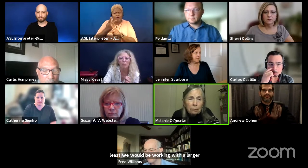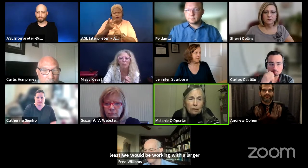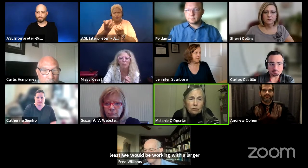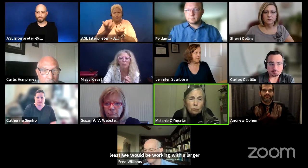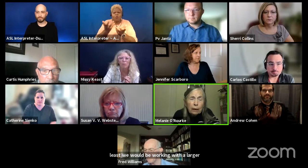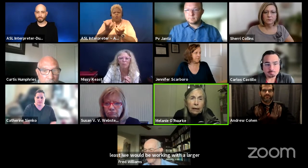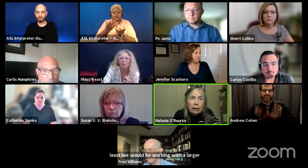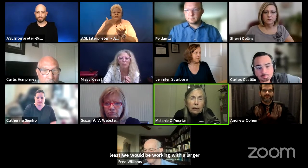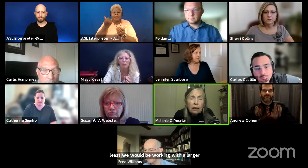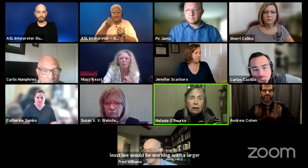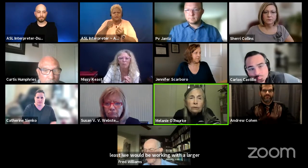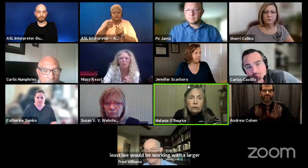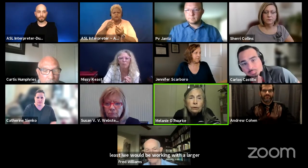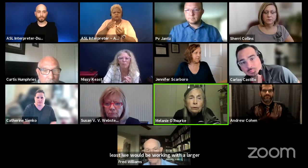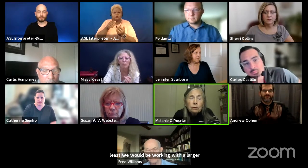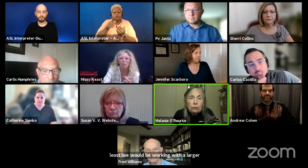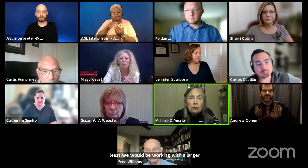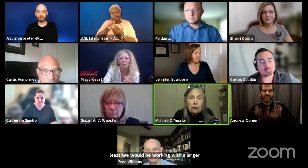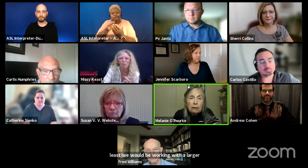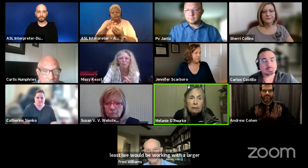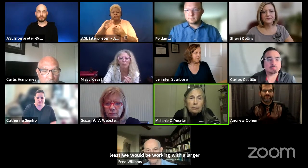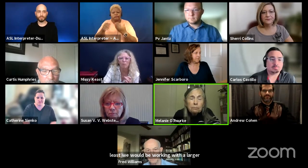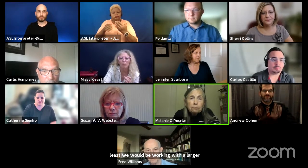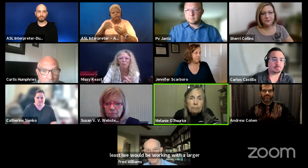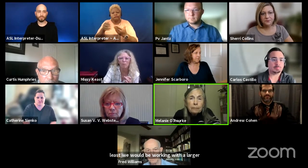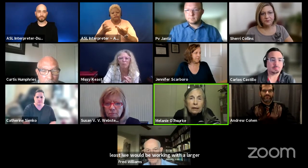would be the best way to